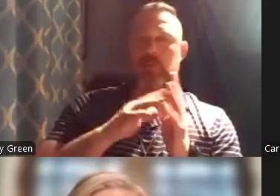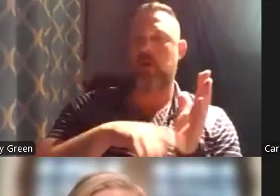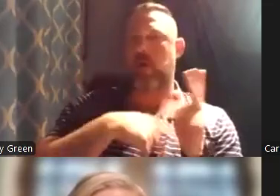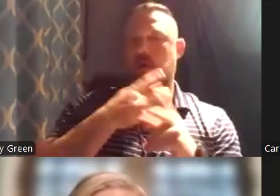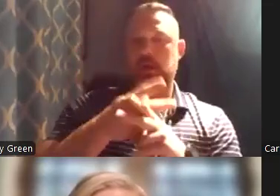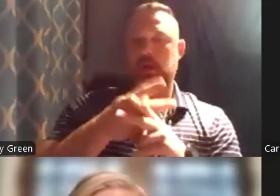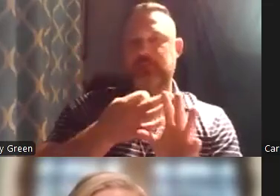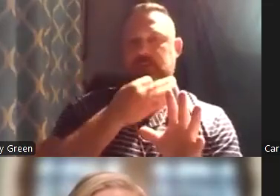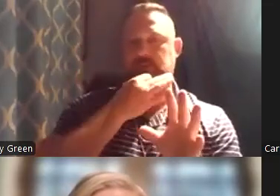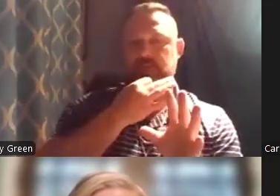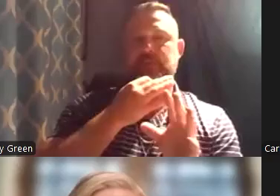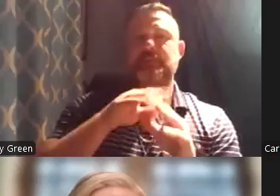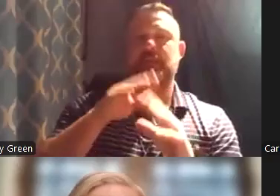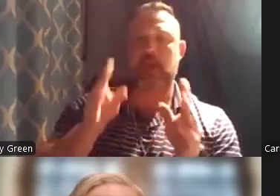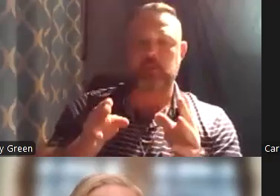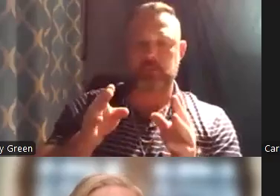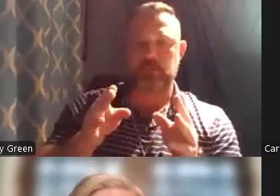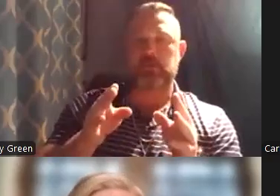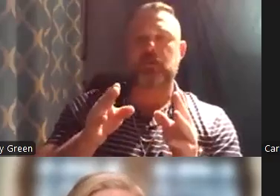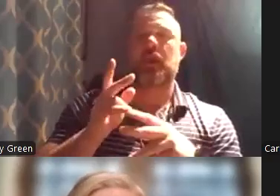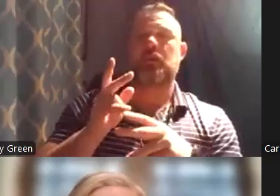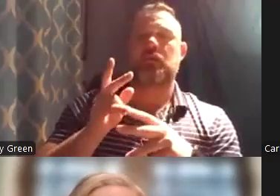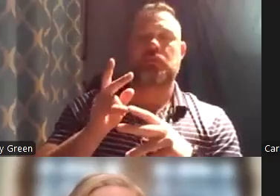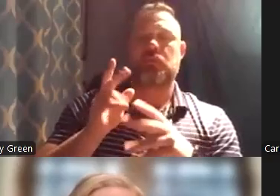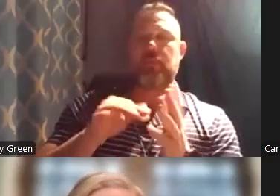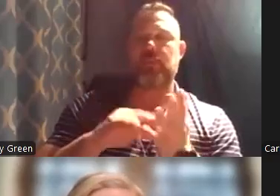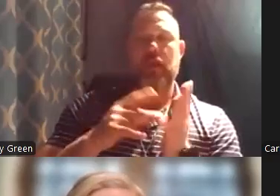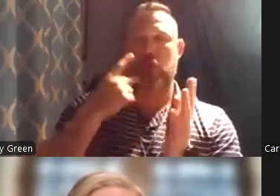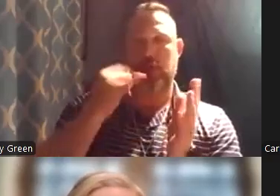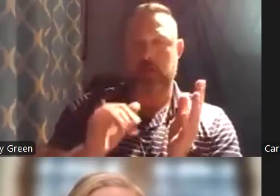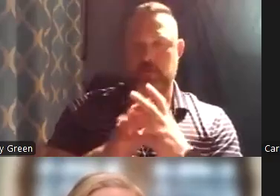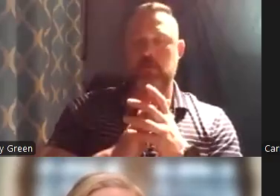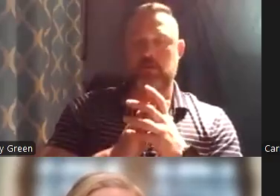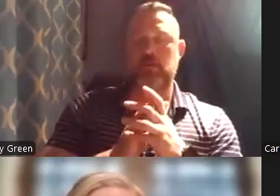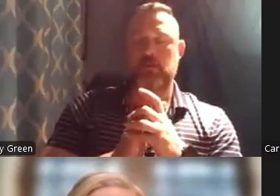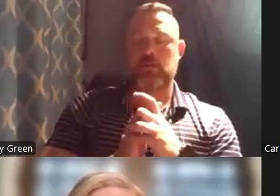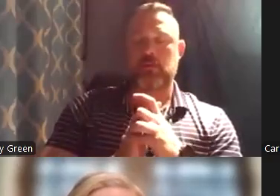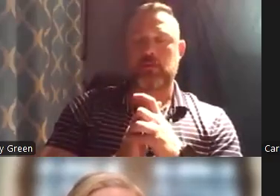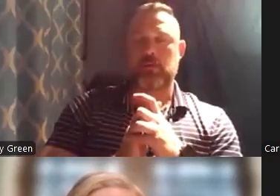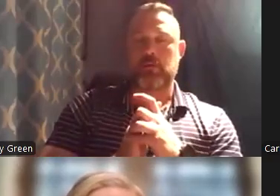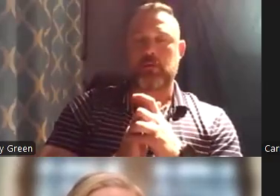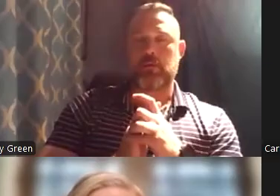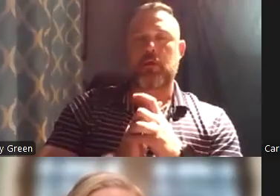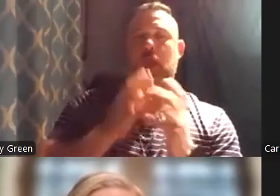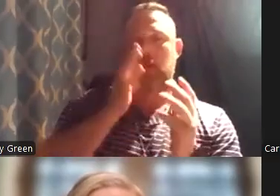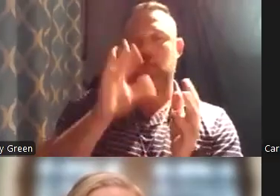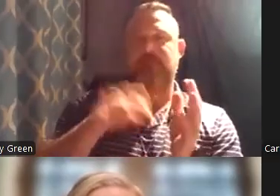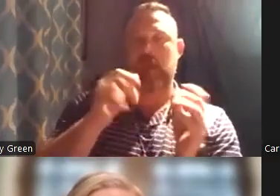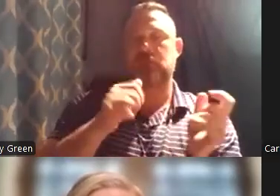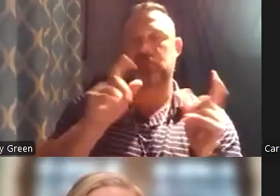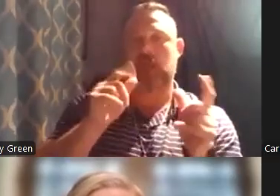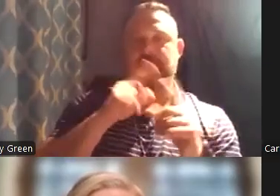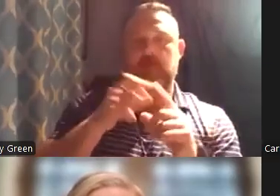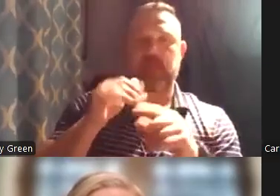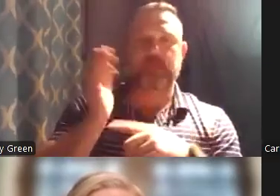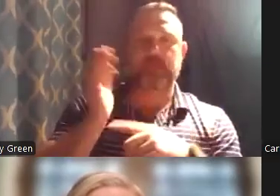different expertise in housing and what it takes to develop housing. And I will find the slides from that